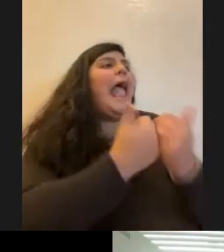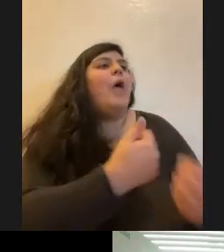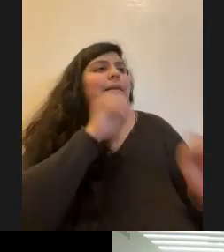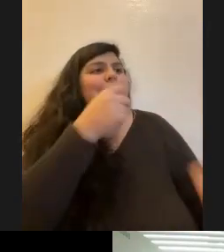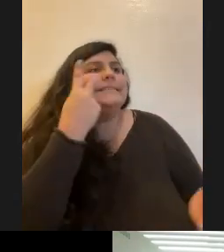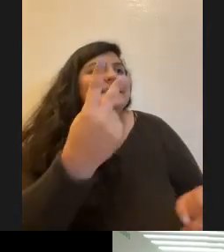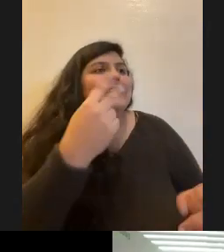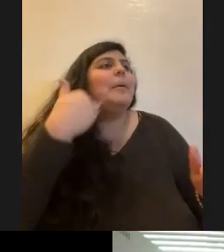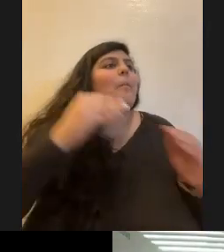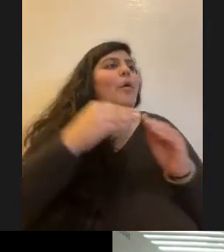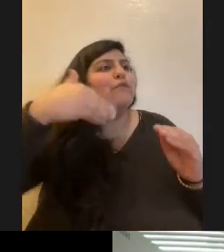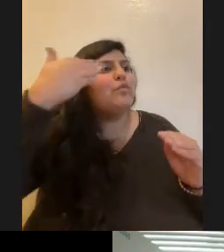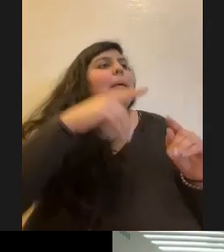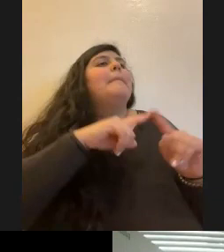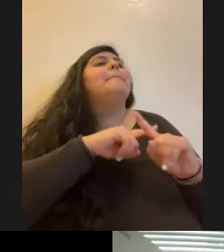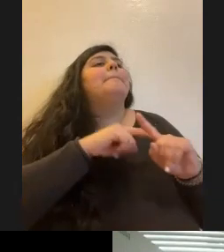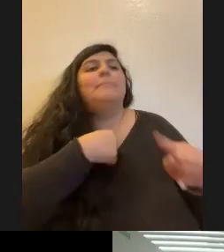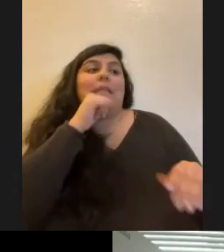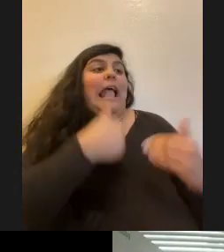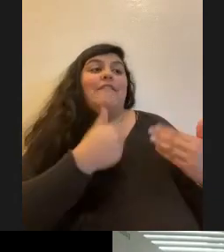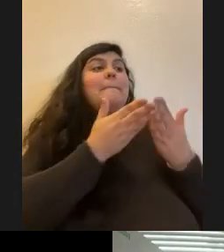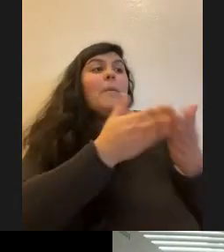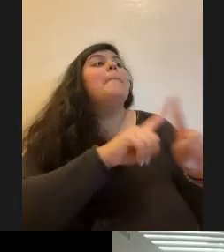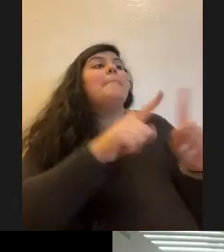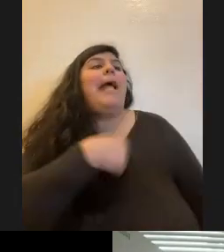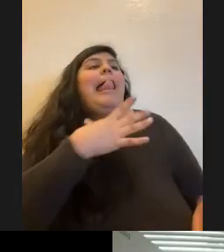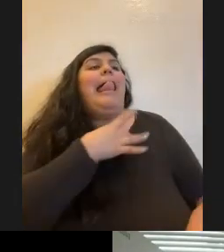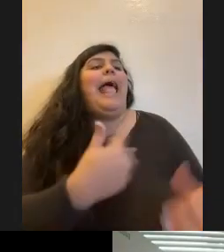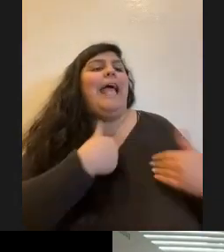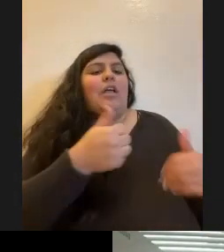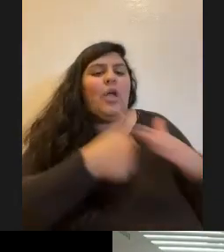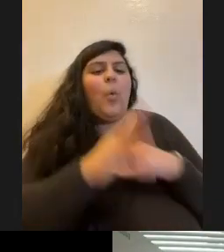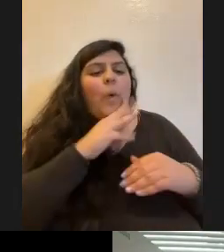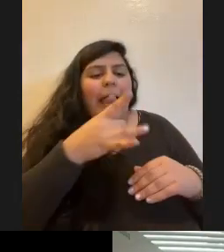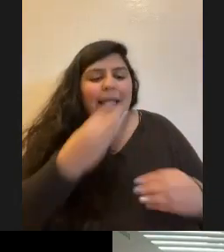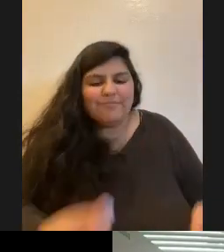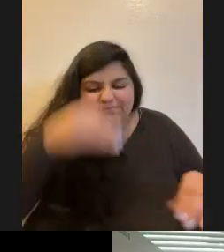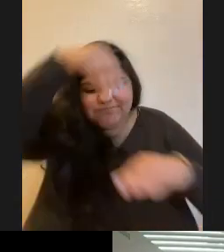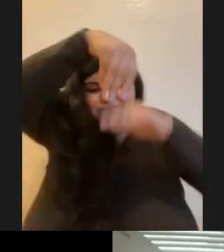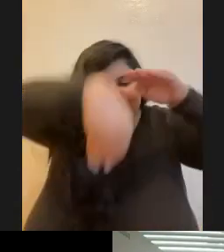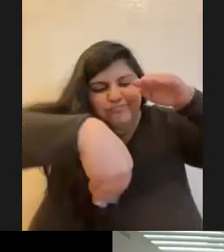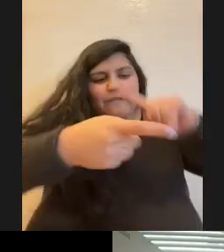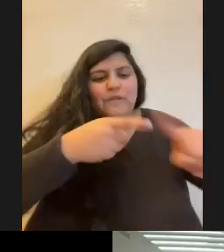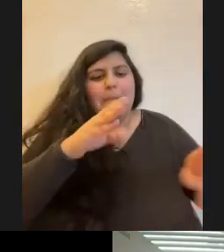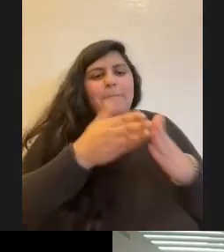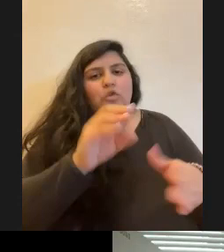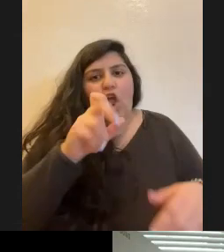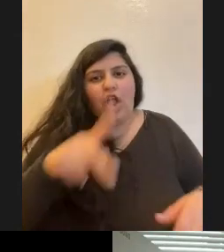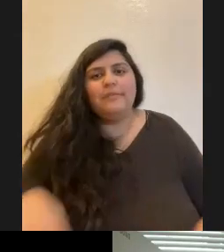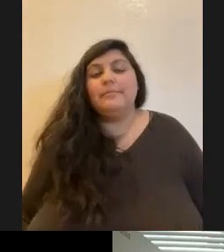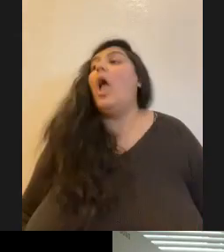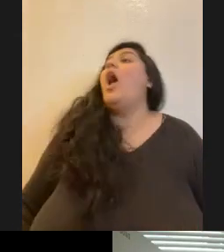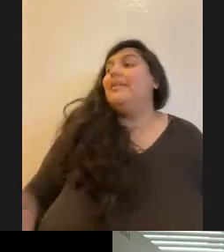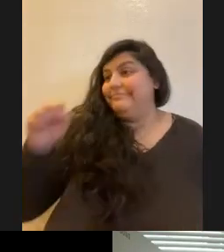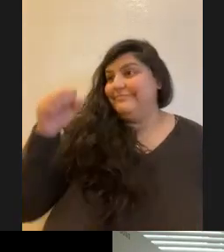but I do like slinging underwater lights over a boat dock. Oh, That's great. There's a lot of zooplankton that could be attracted to those